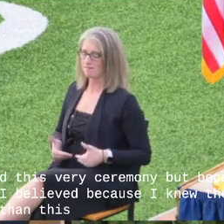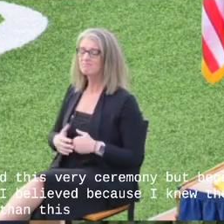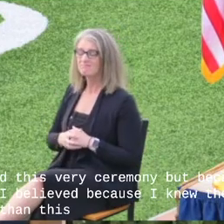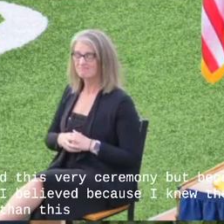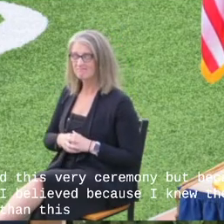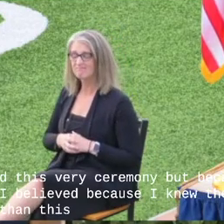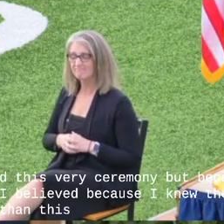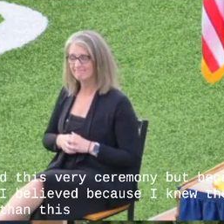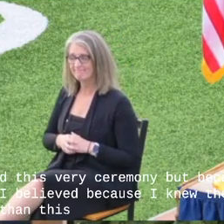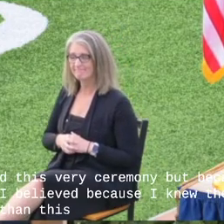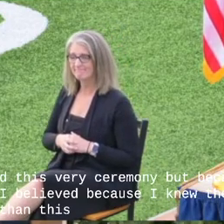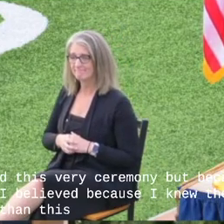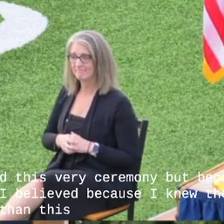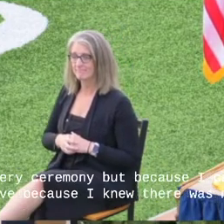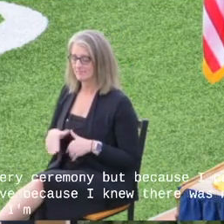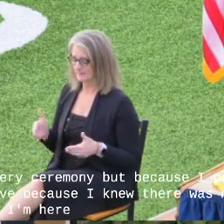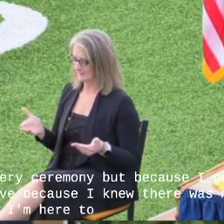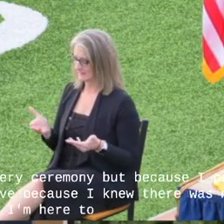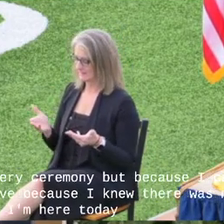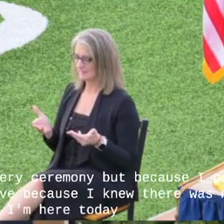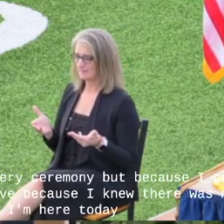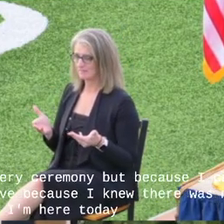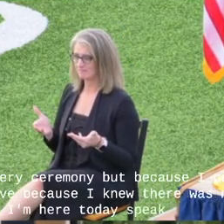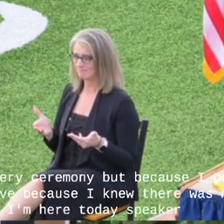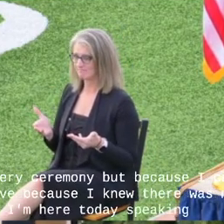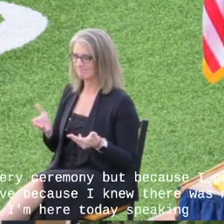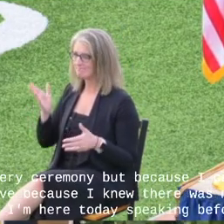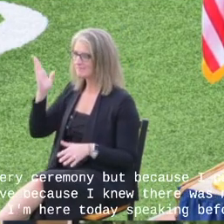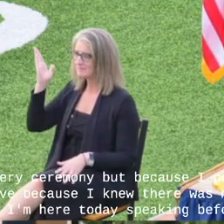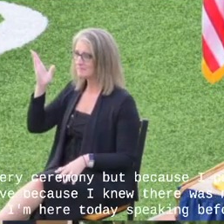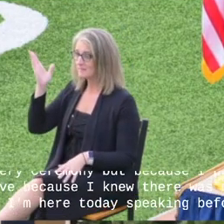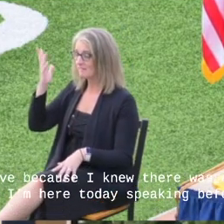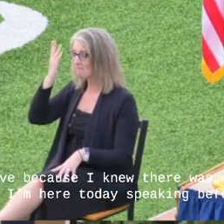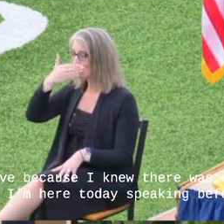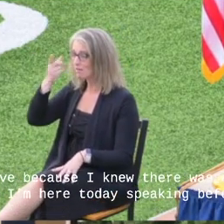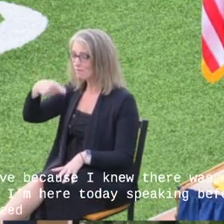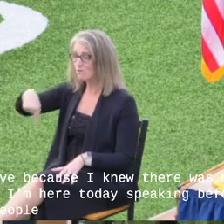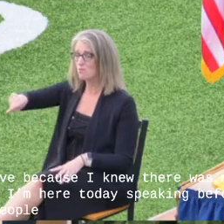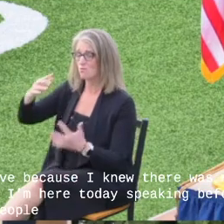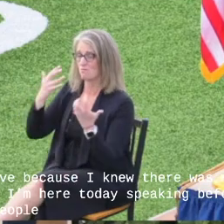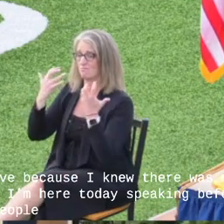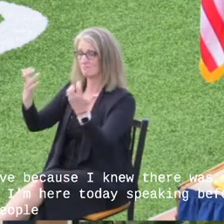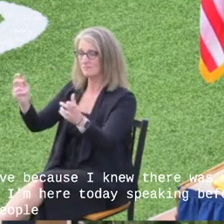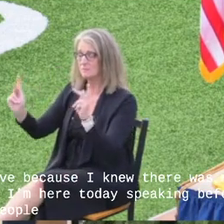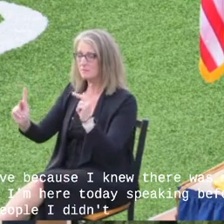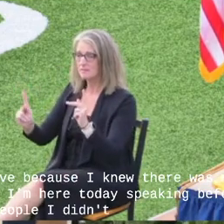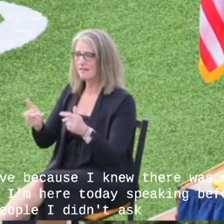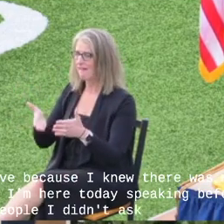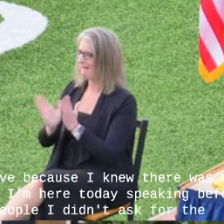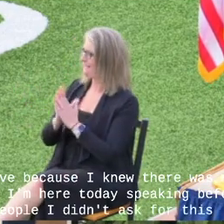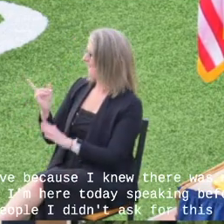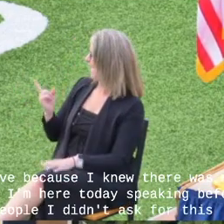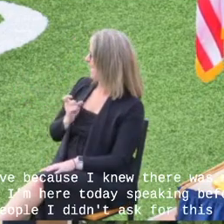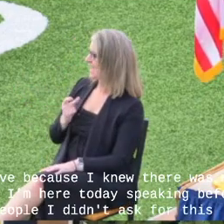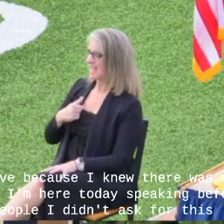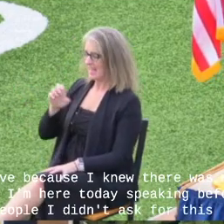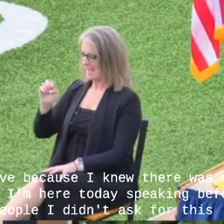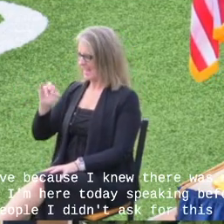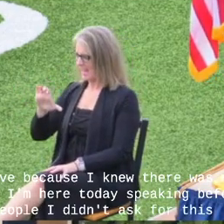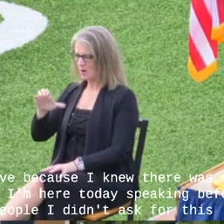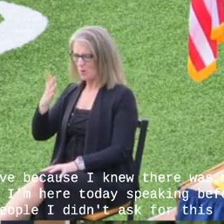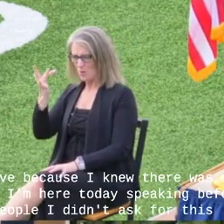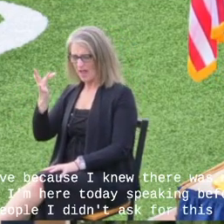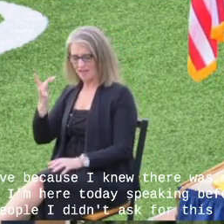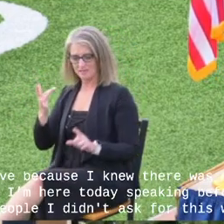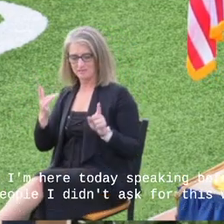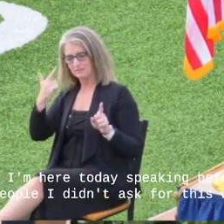this, I'm here today speaking before all you great people. I didn't ask for this. I said, Eric, why?